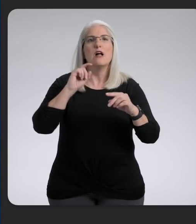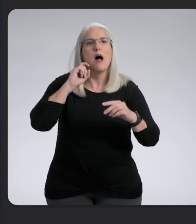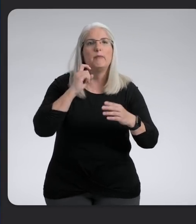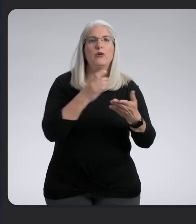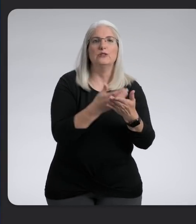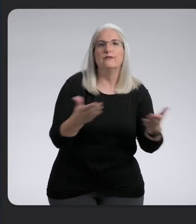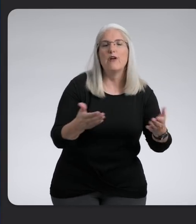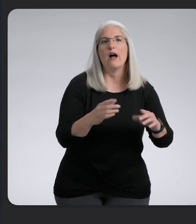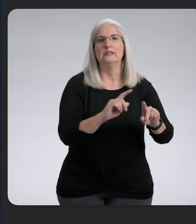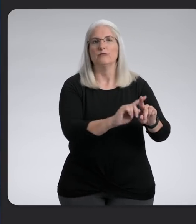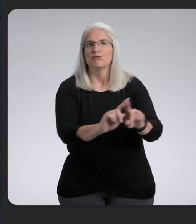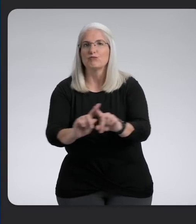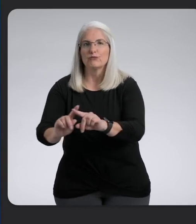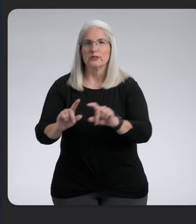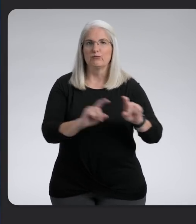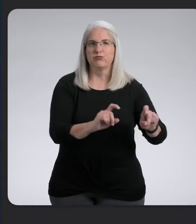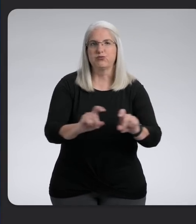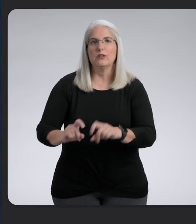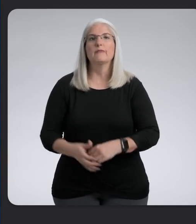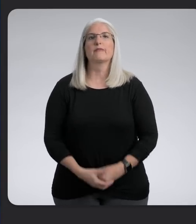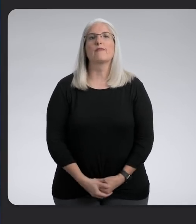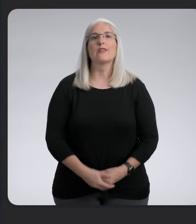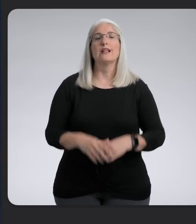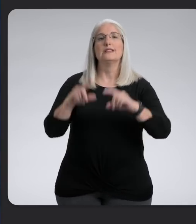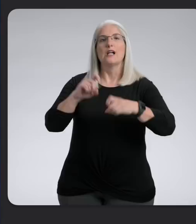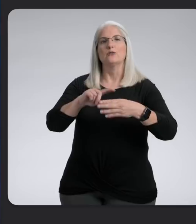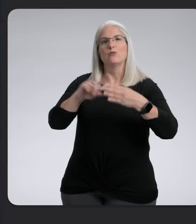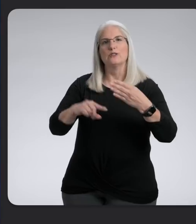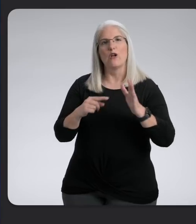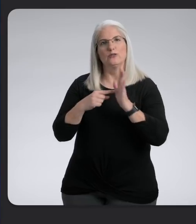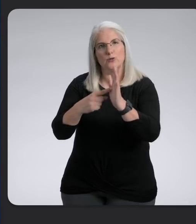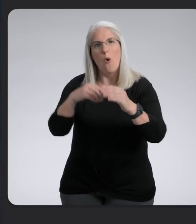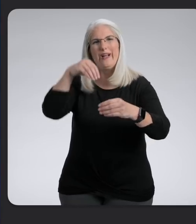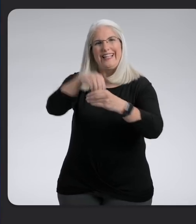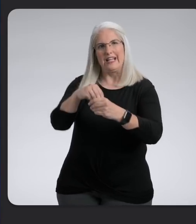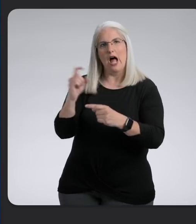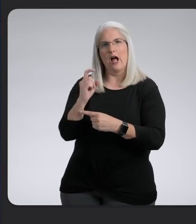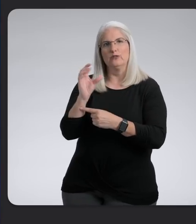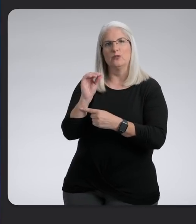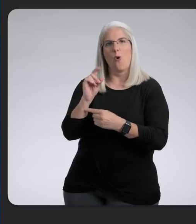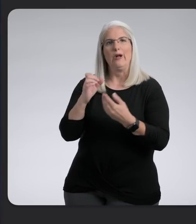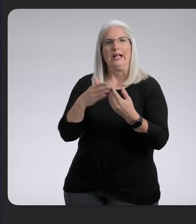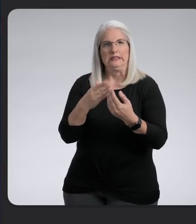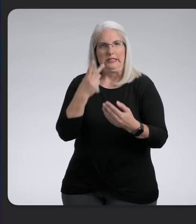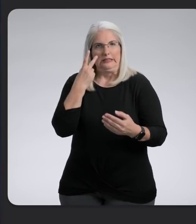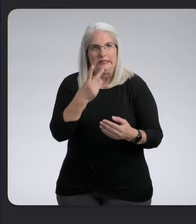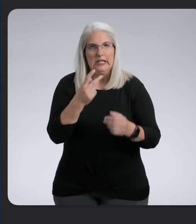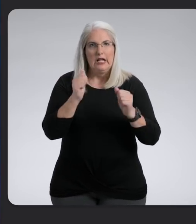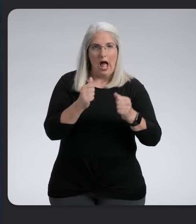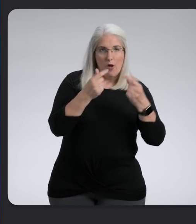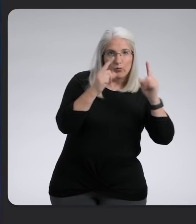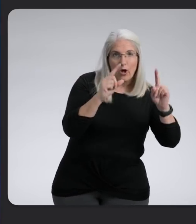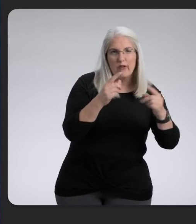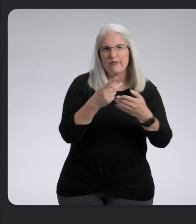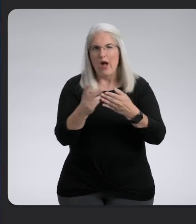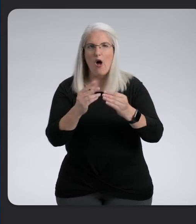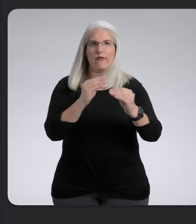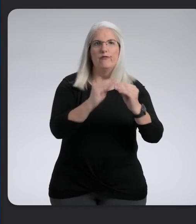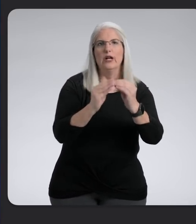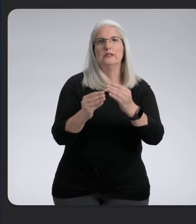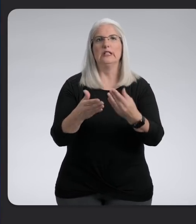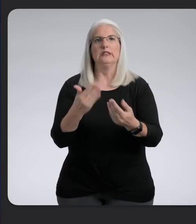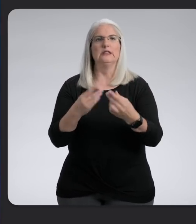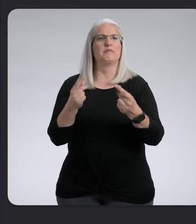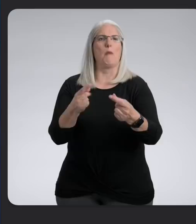are displayed in Xcode, so you can easily see what worked and fix what didn't. Finally, once the app passes all